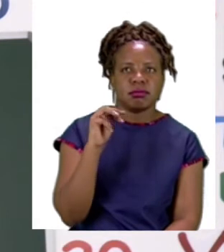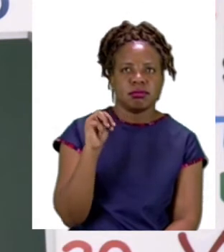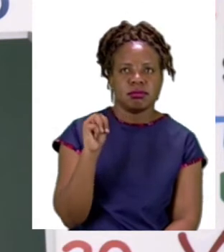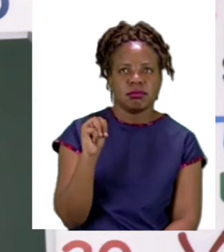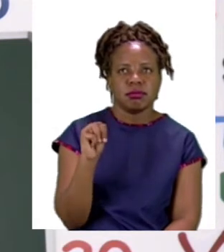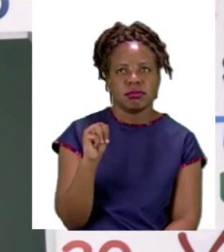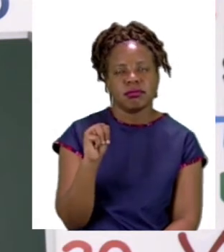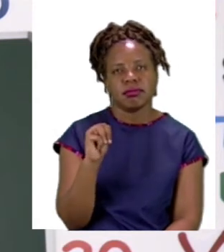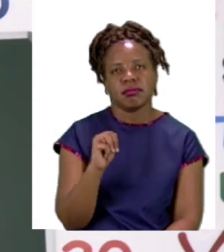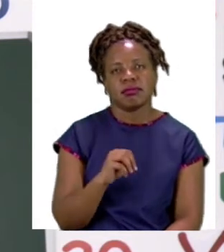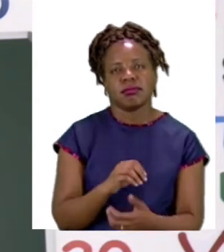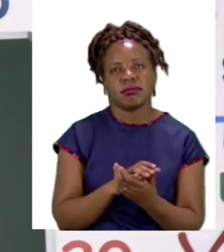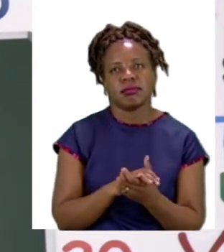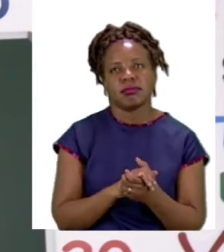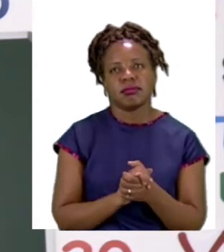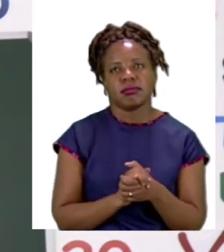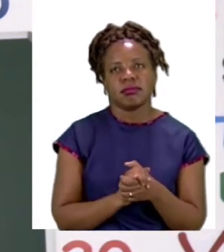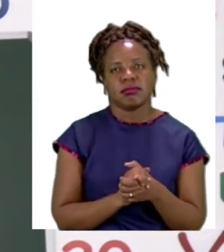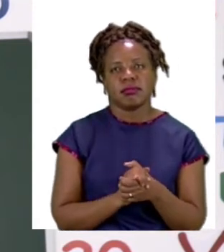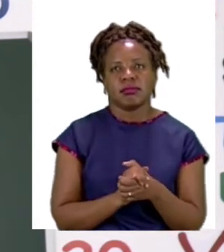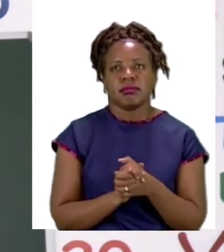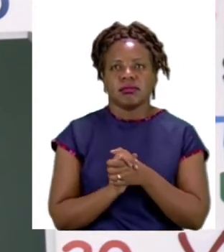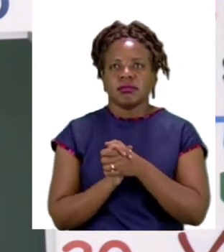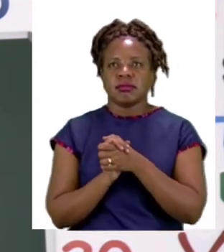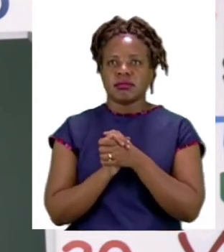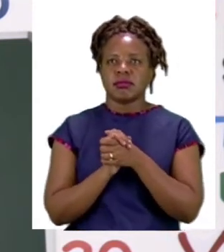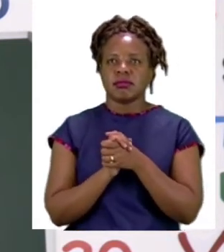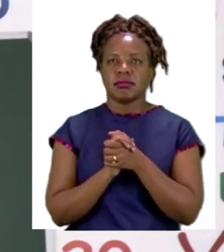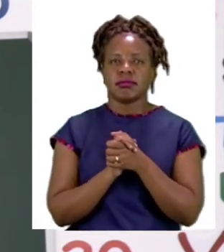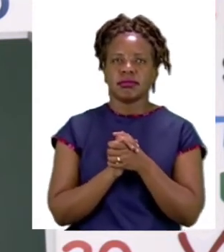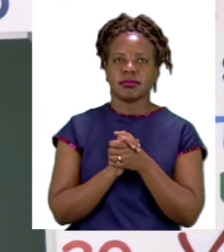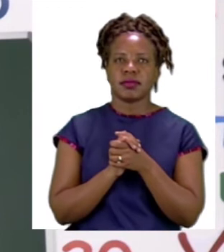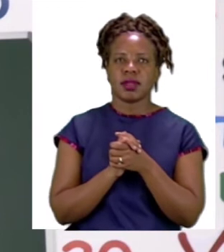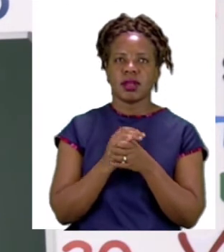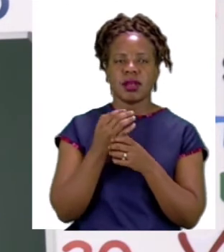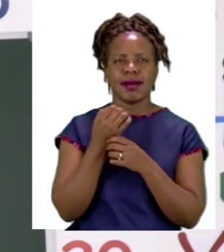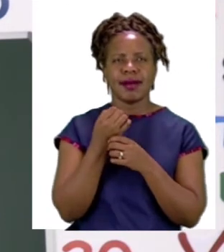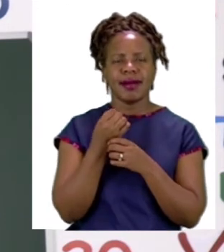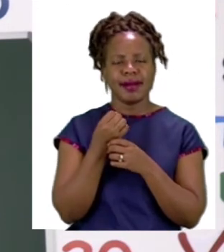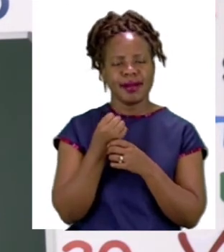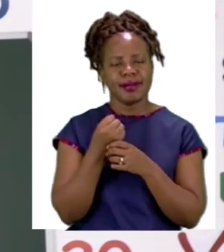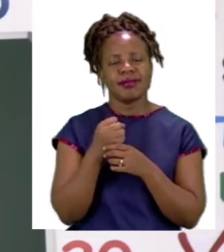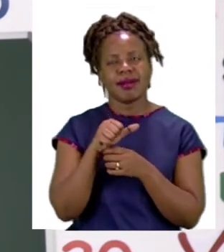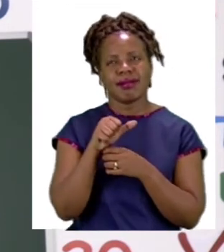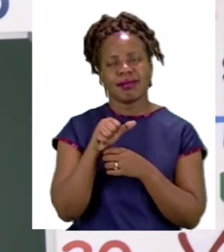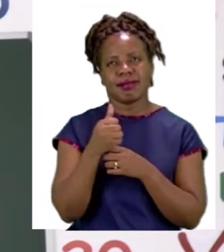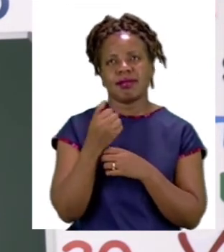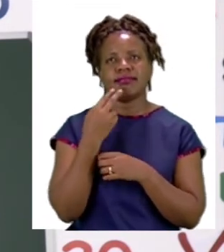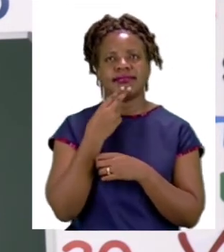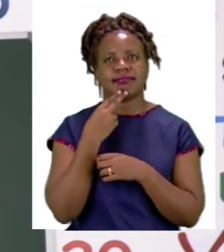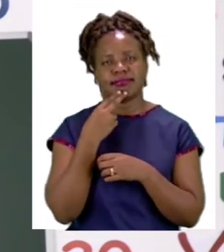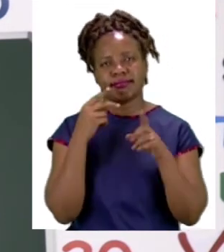long. Now I have another measurement, the same one that is in your book as well. So